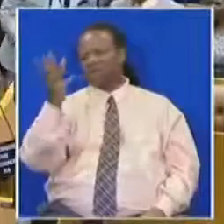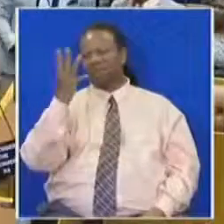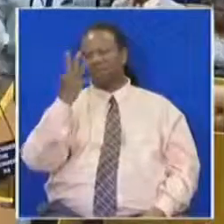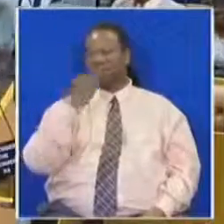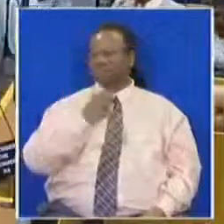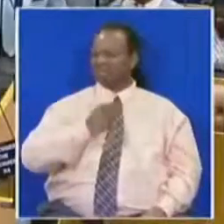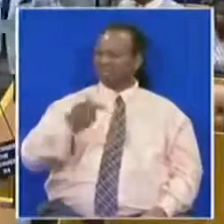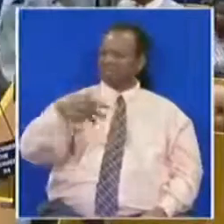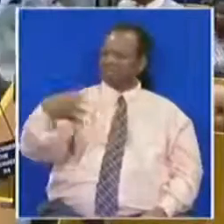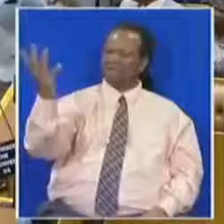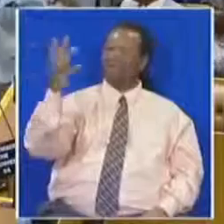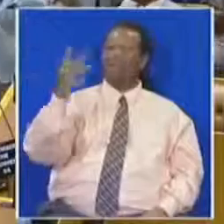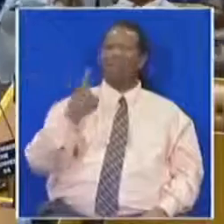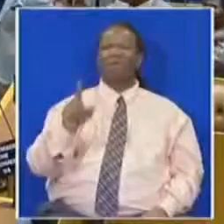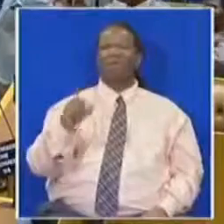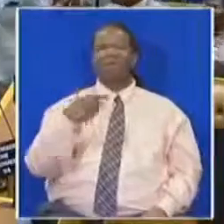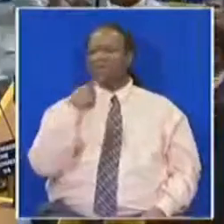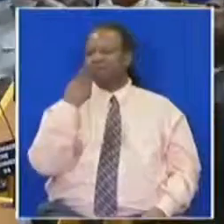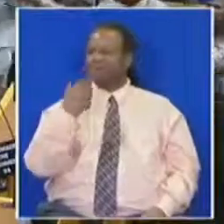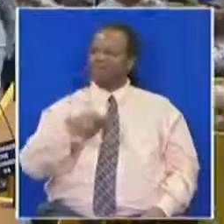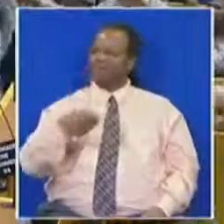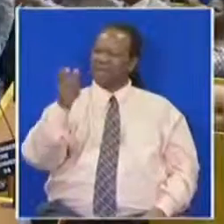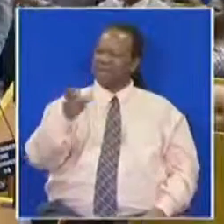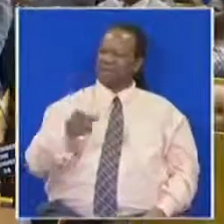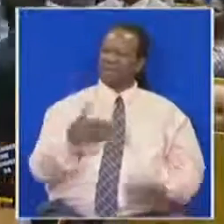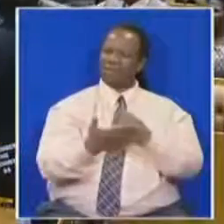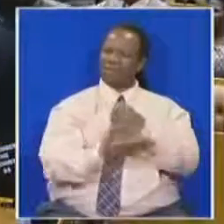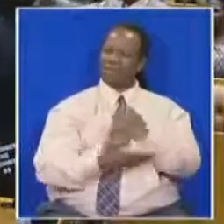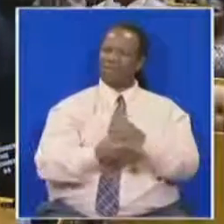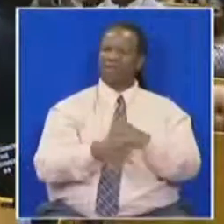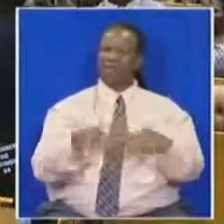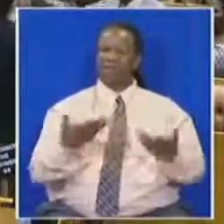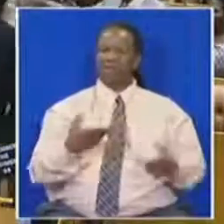Racist and a sellout. No dogs here.